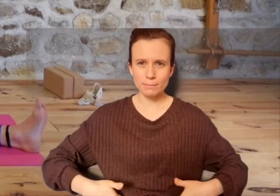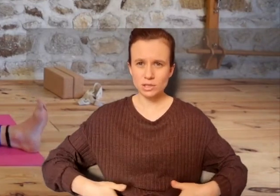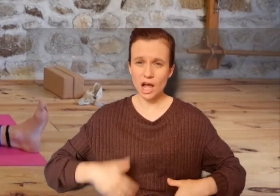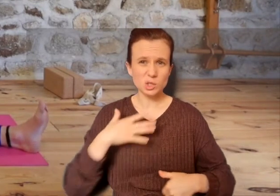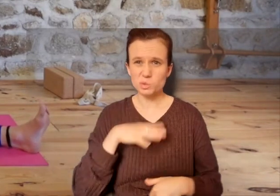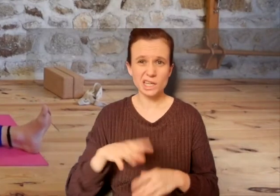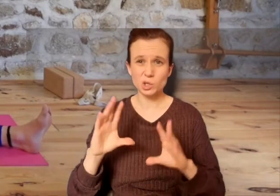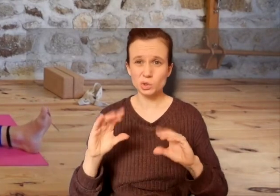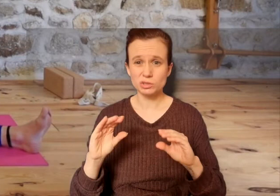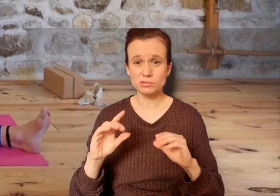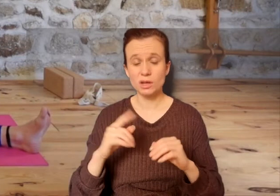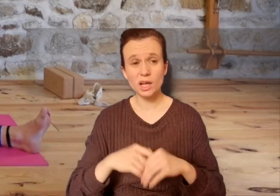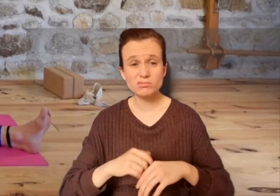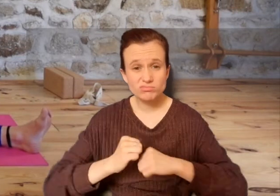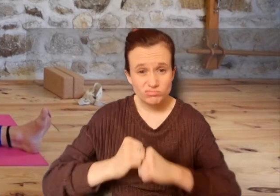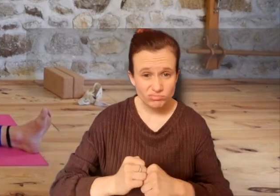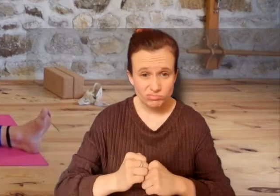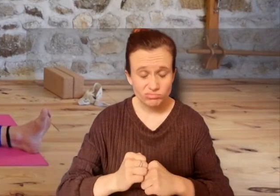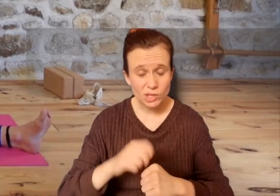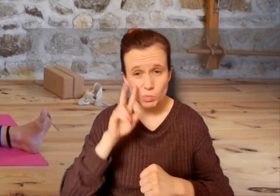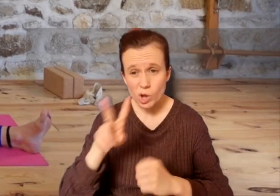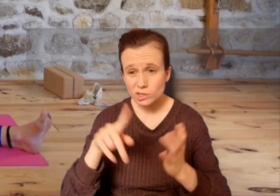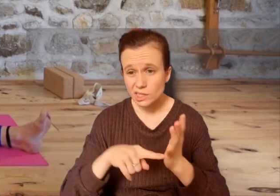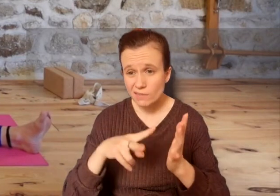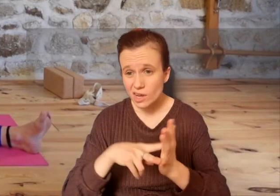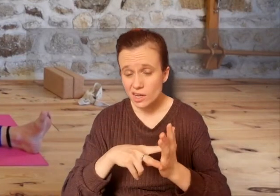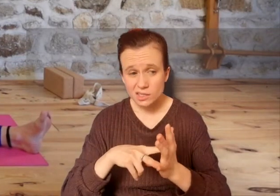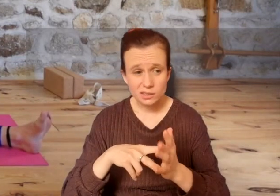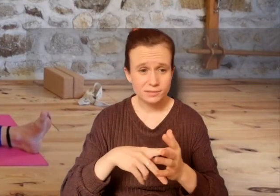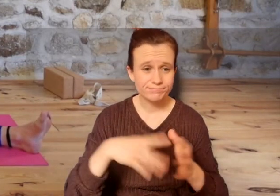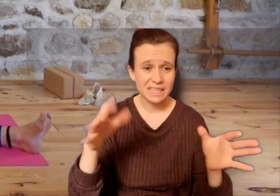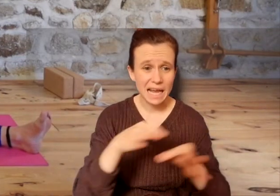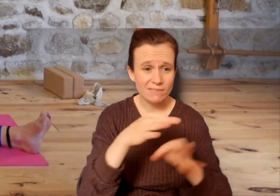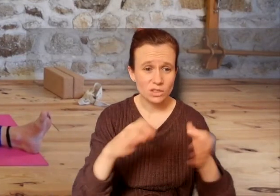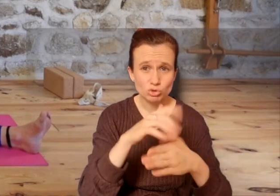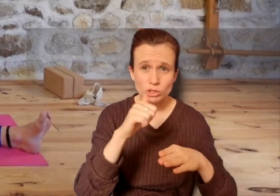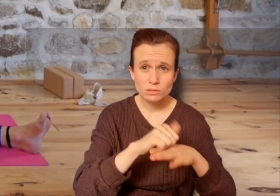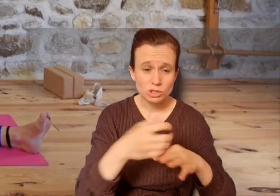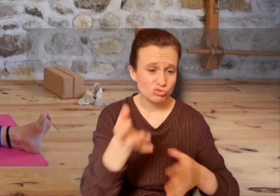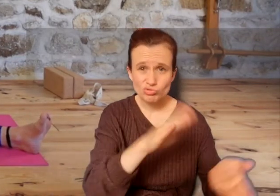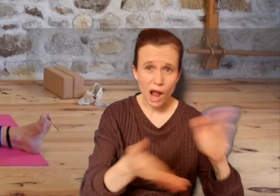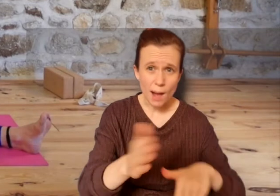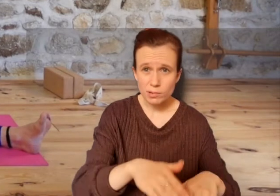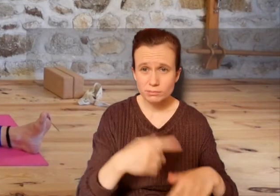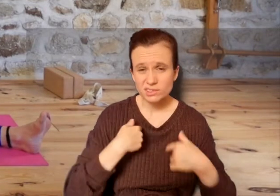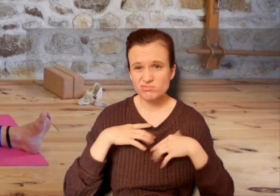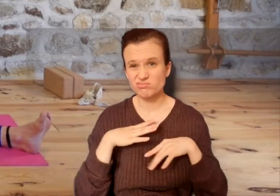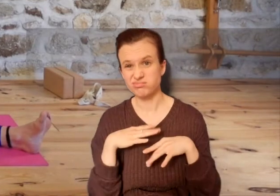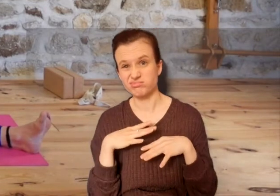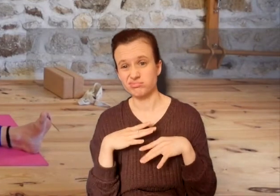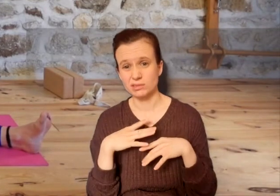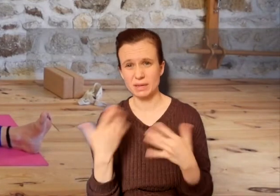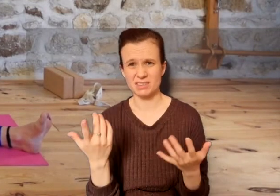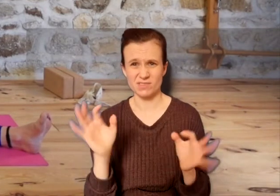cushion. If I'm here, I could just be sitting here watching TV, doing nothing, wrapping Christmas presents if I wanted to,